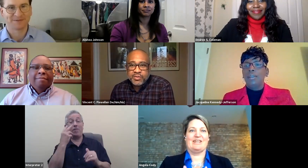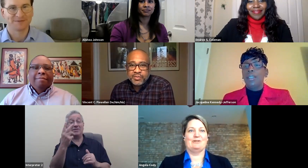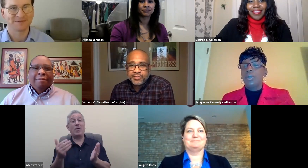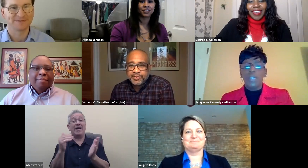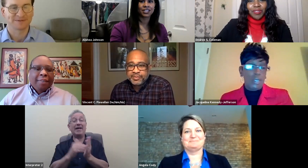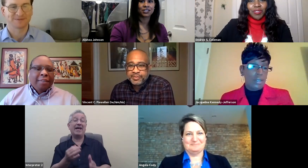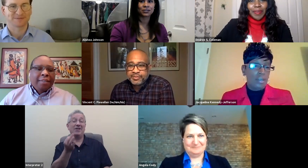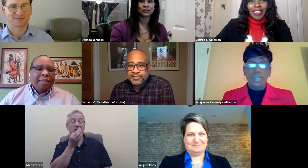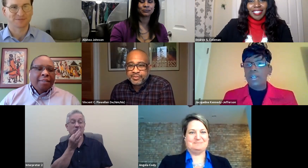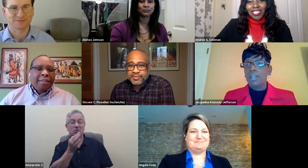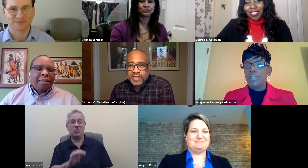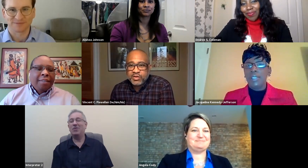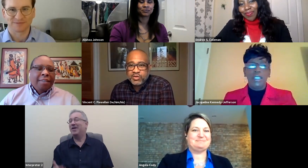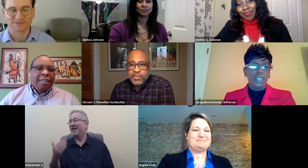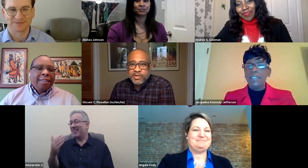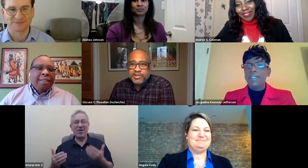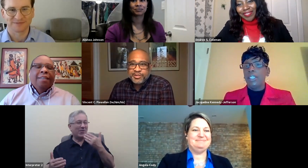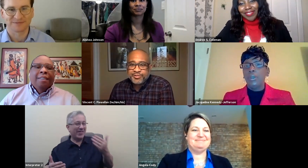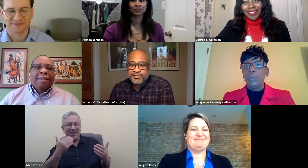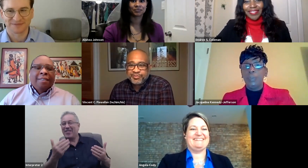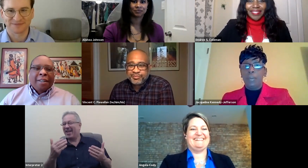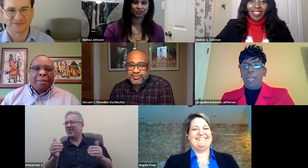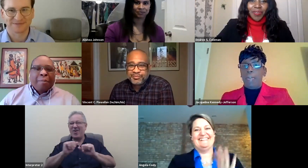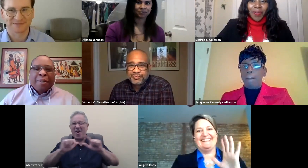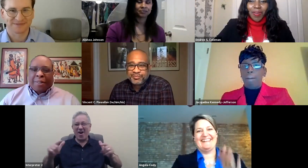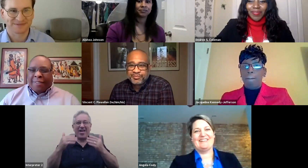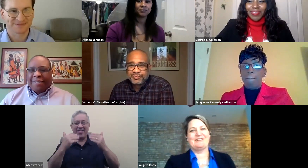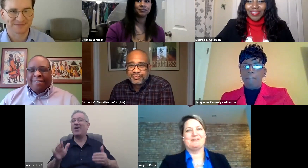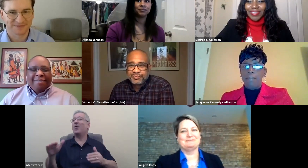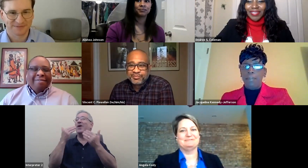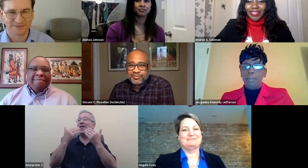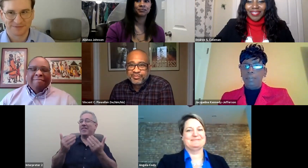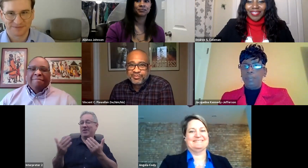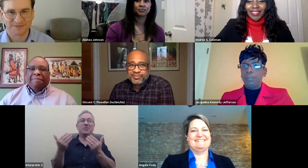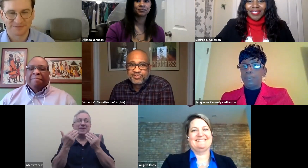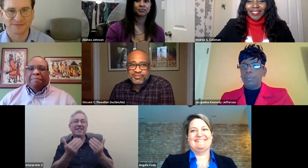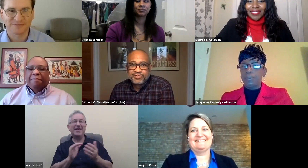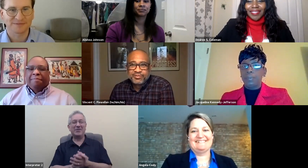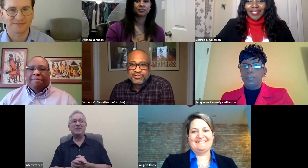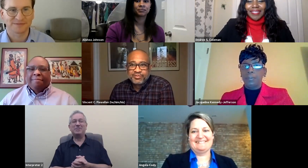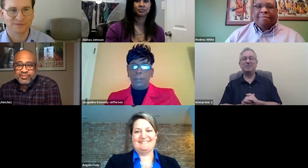Thank you. Thank you, Jason, Thank you. Starkloff, and Angela. Thank you. Thank you very much. Thank you.